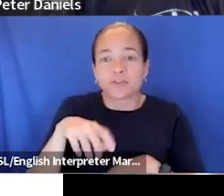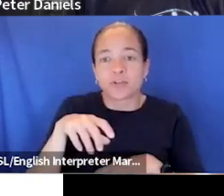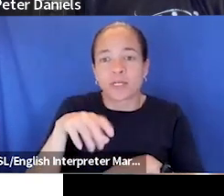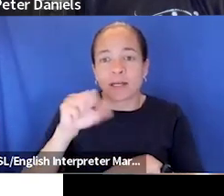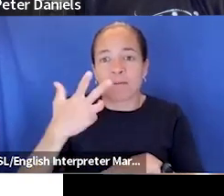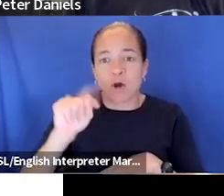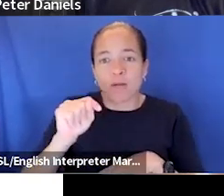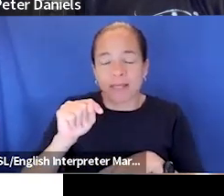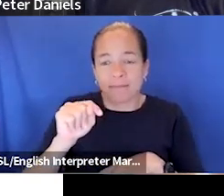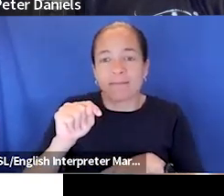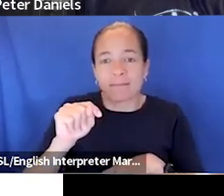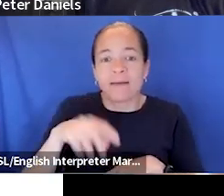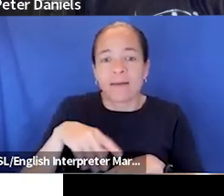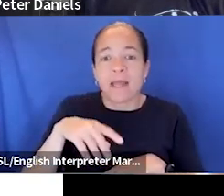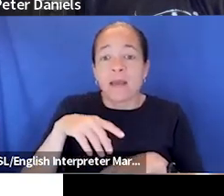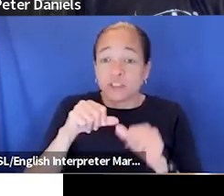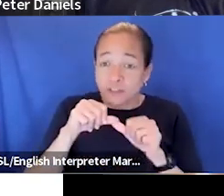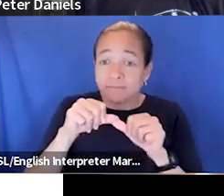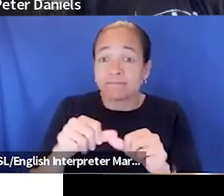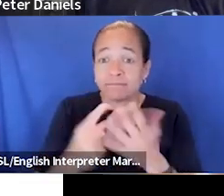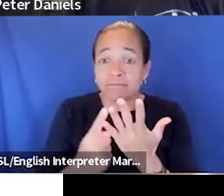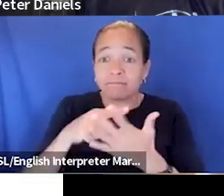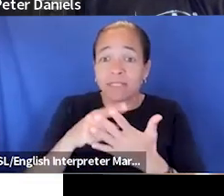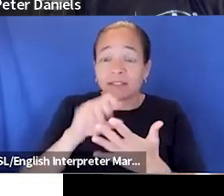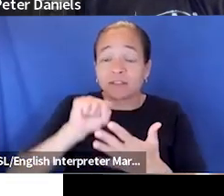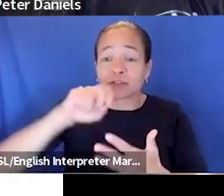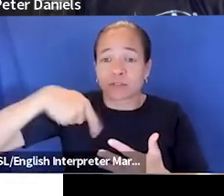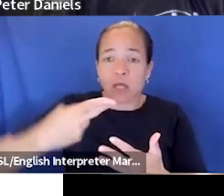stayed in high school through her sophomore year and eventually got her GED.